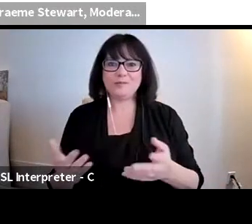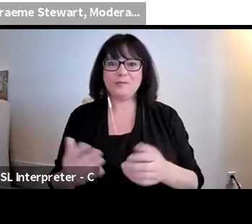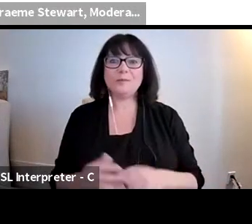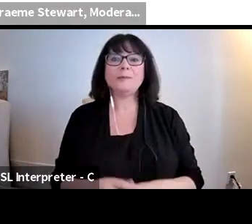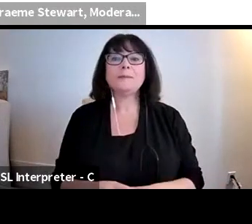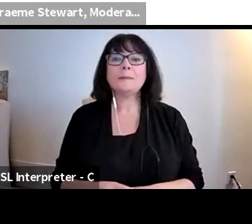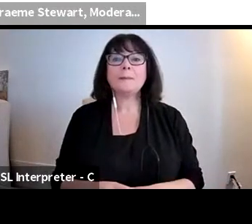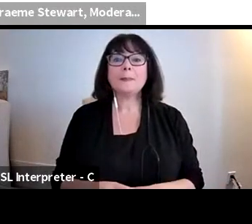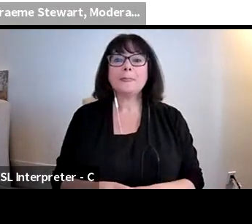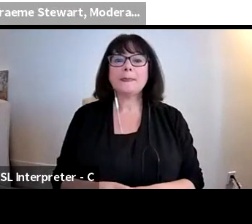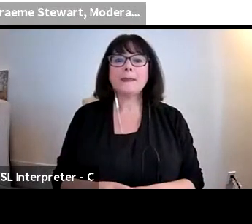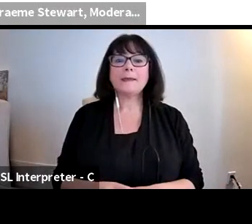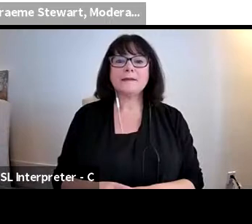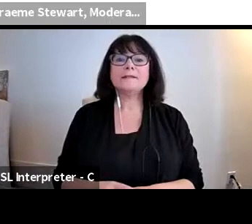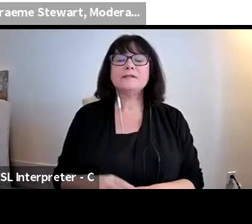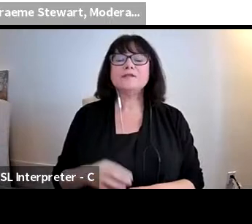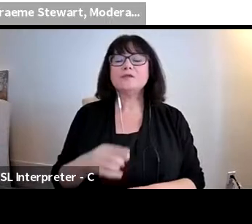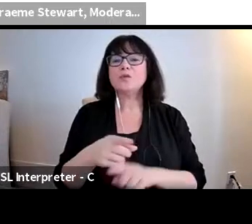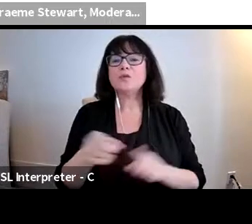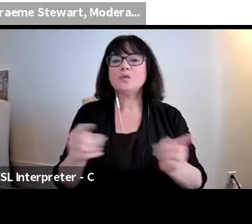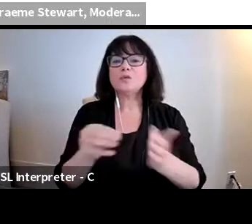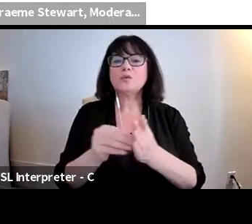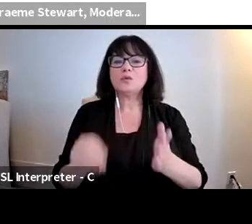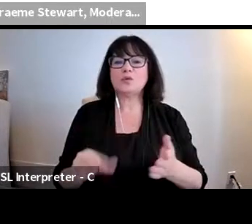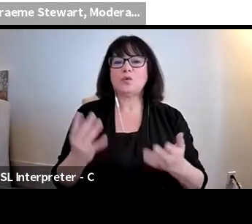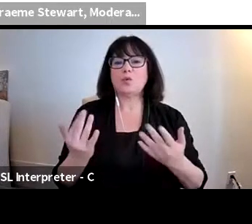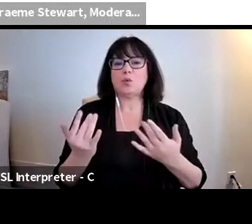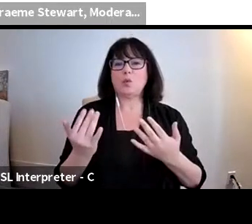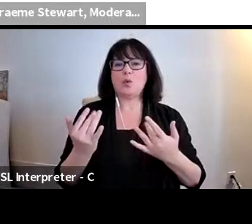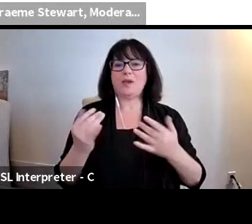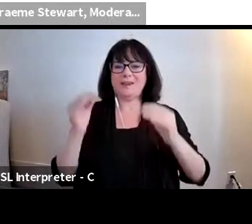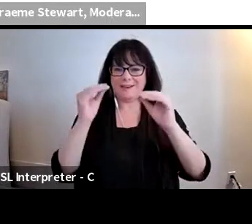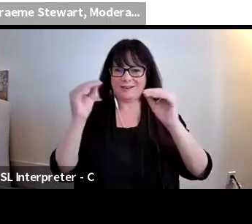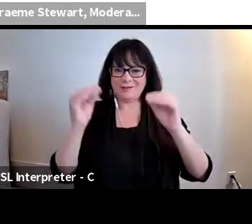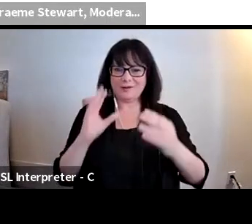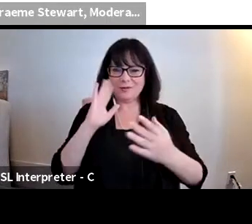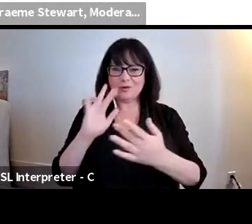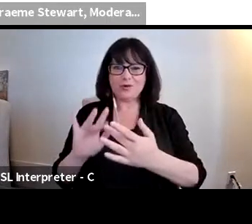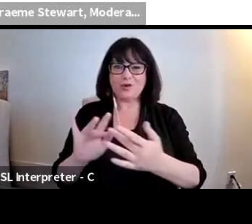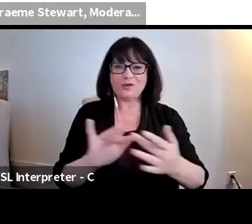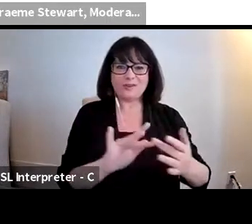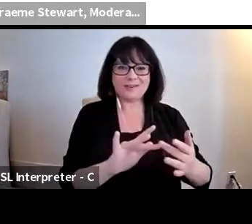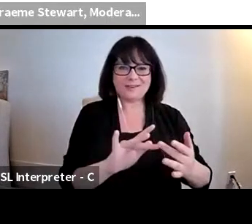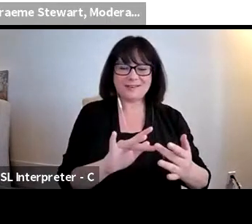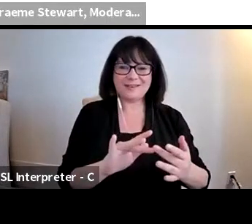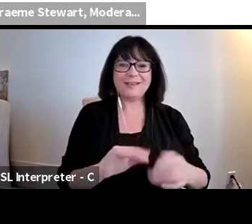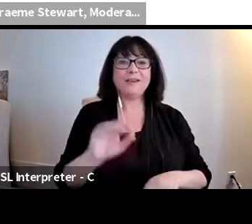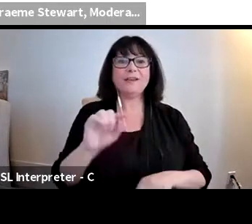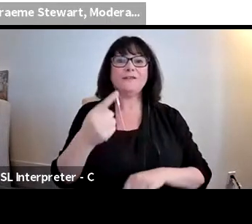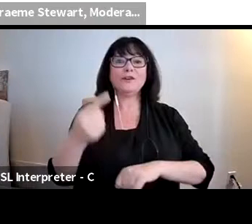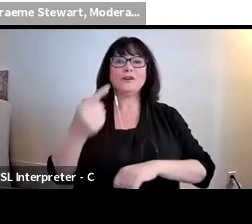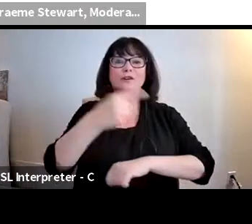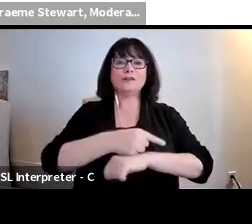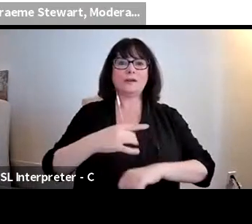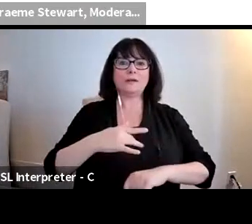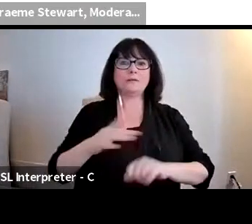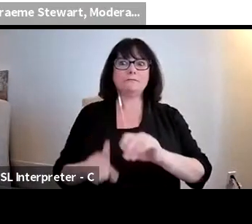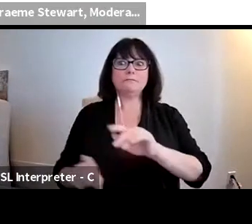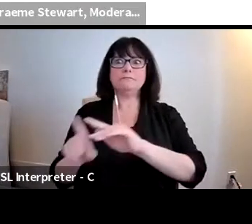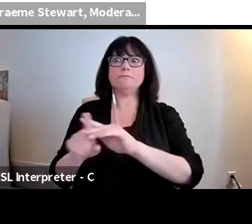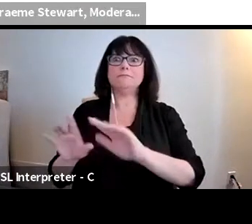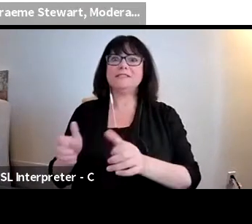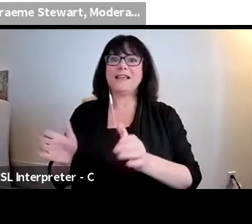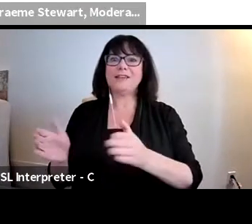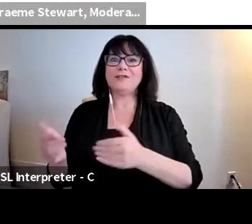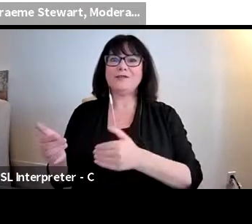their instructors to be in touch with them, because I know that it's a little bit different when you're not showing up to a classroom on the first day, but you can expect